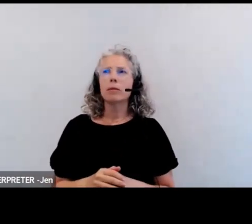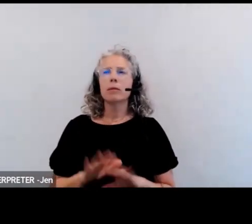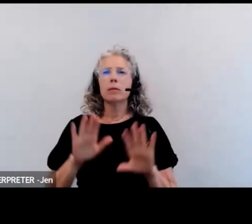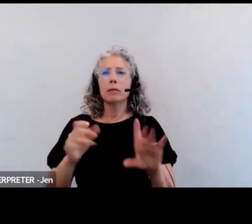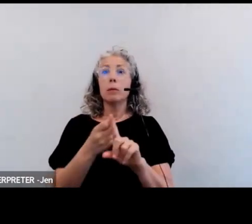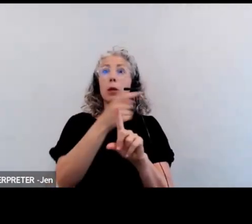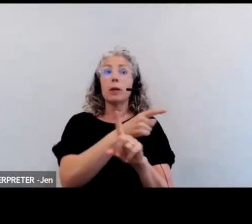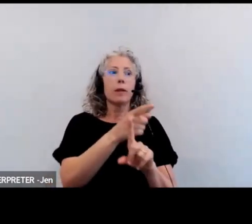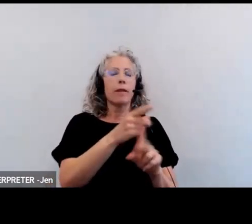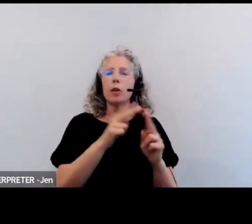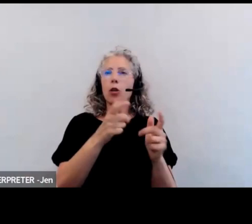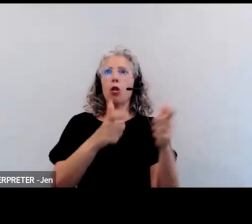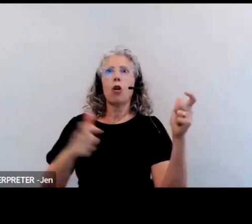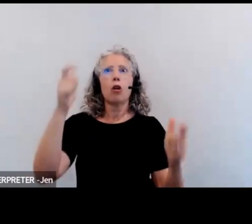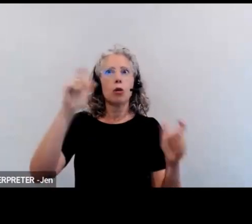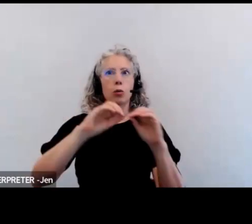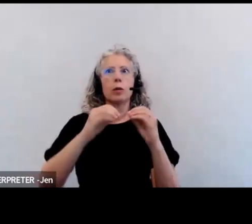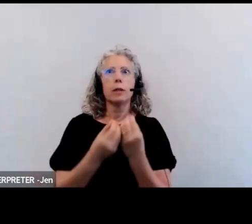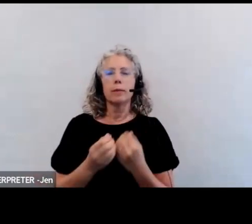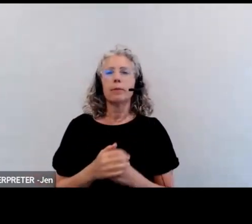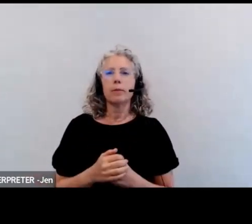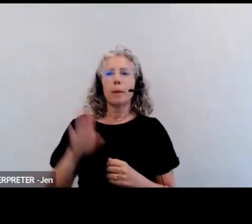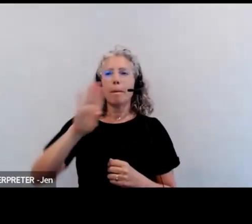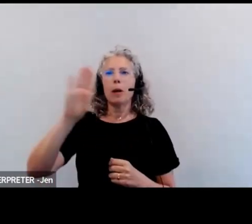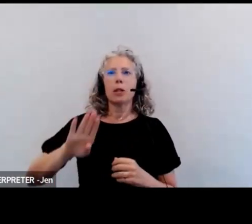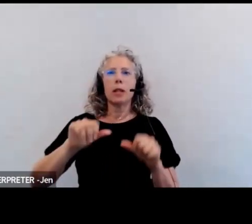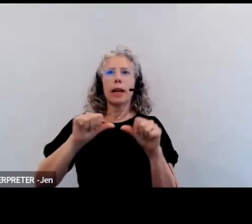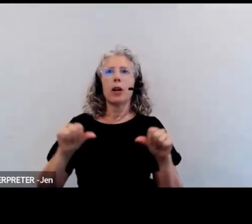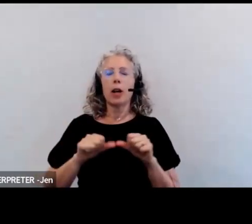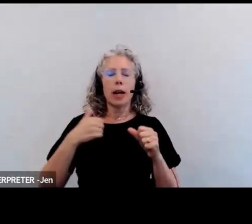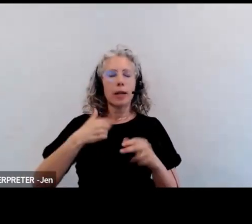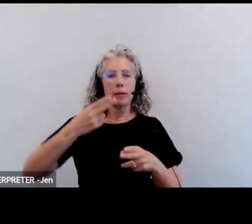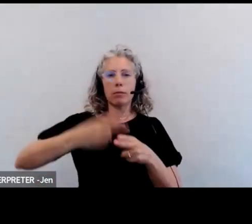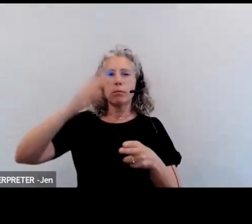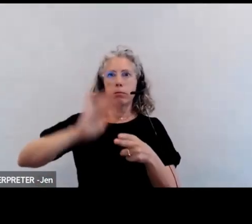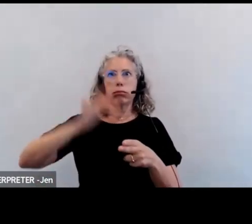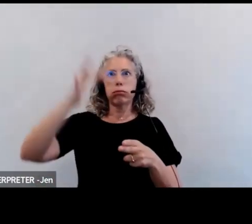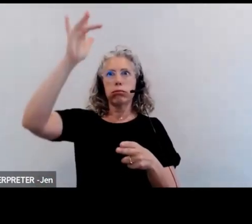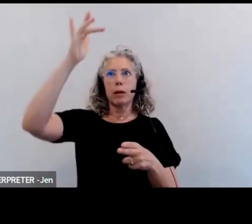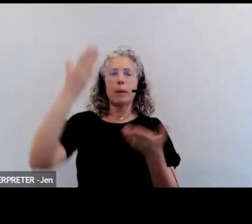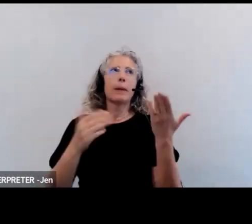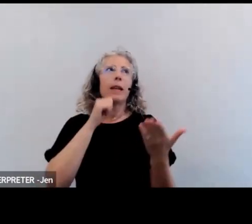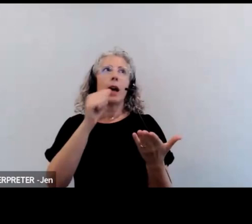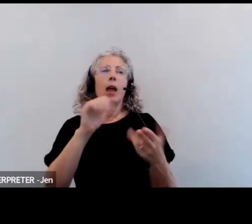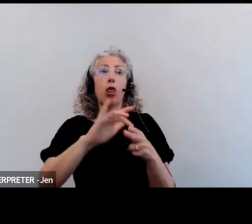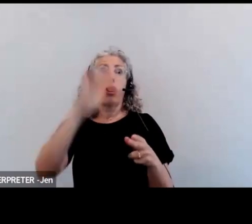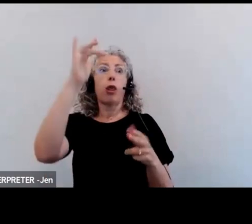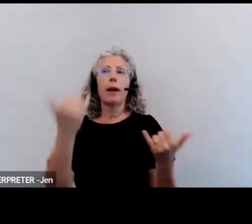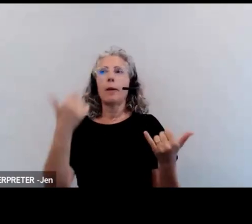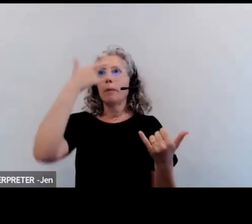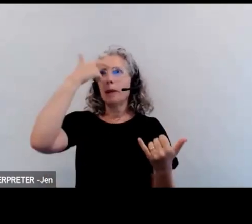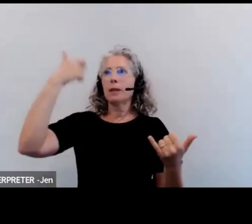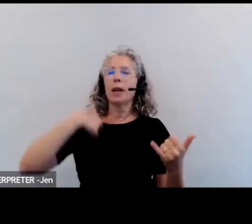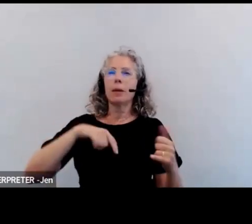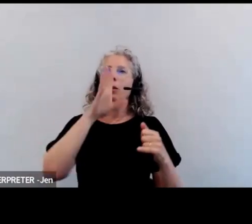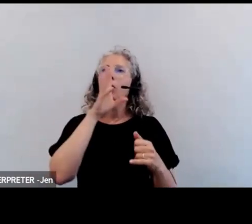way, this is a very large organization in the Boston area that has a really super reputation. Well, maybe not so super anymore now that I've been talking